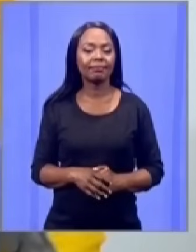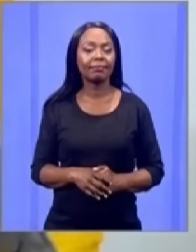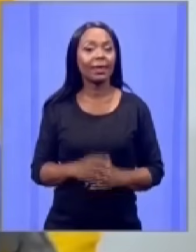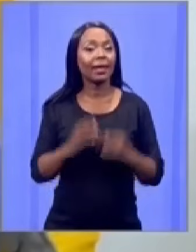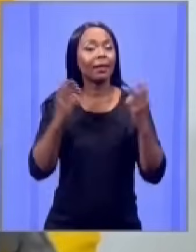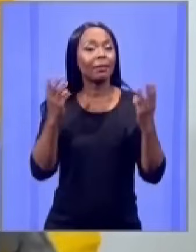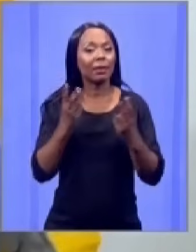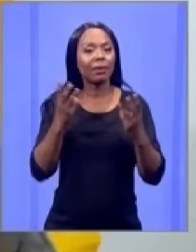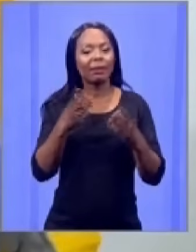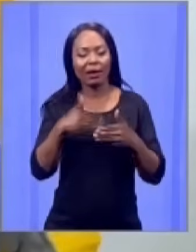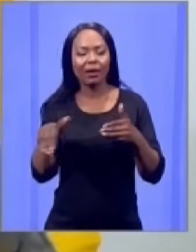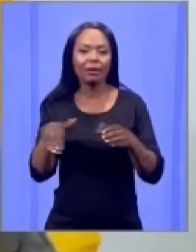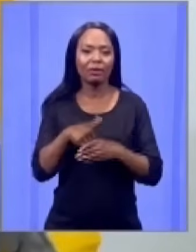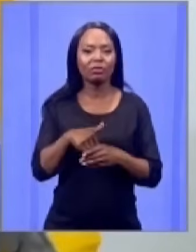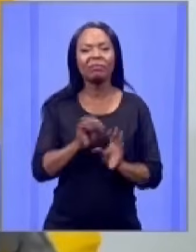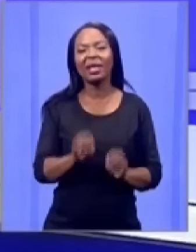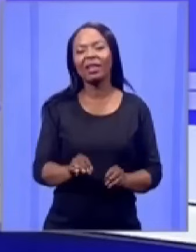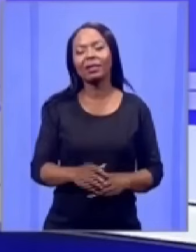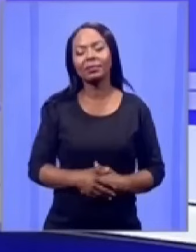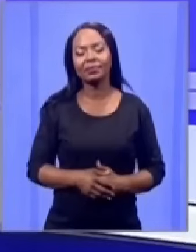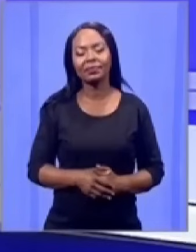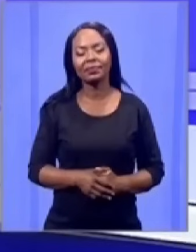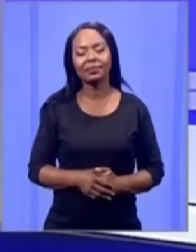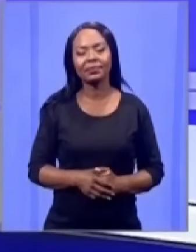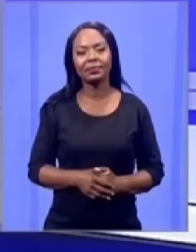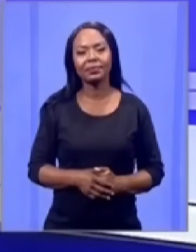come and go.